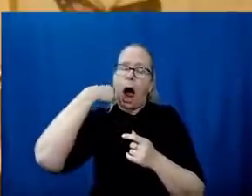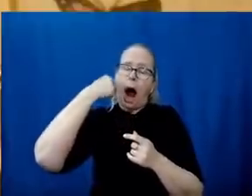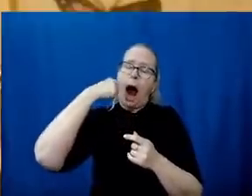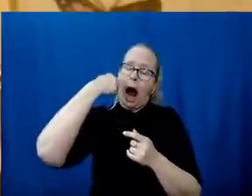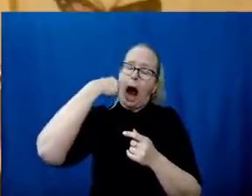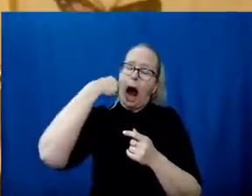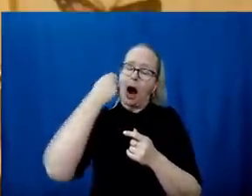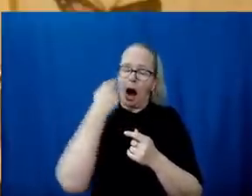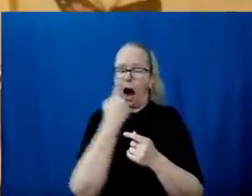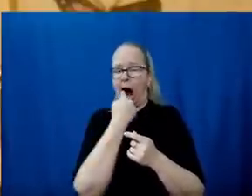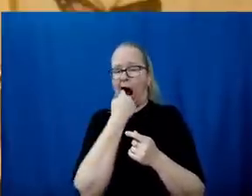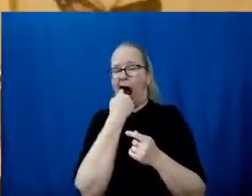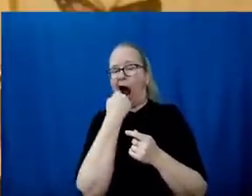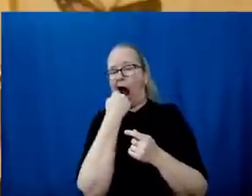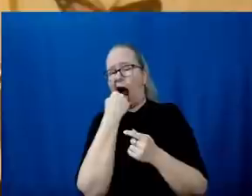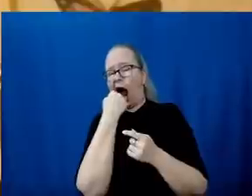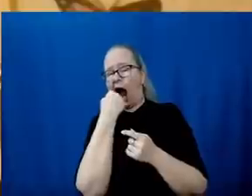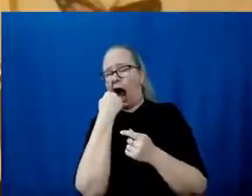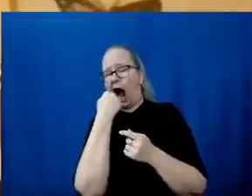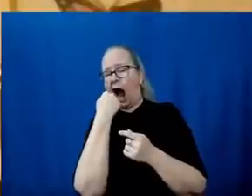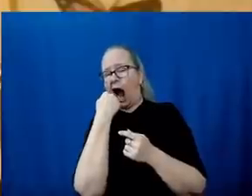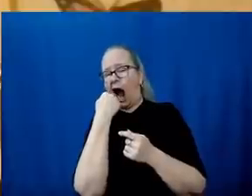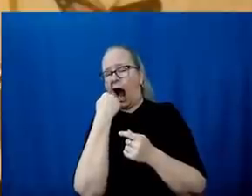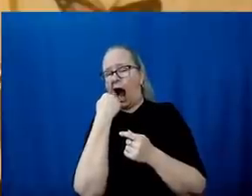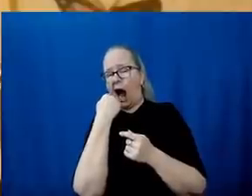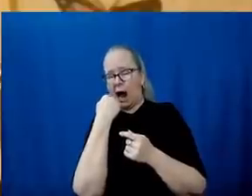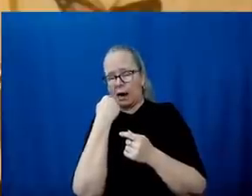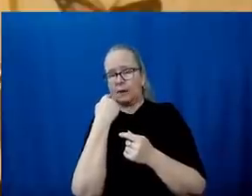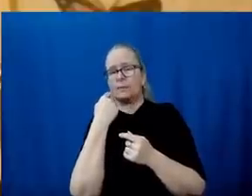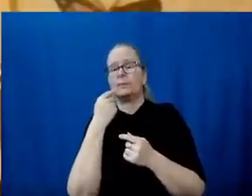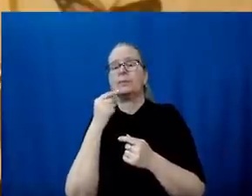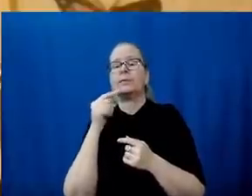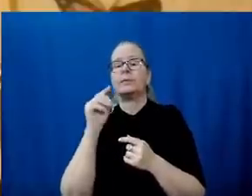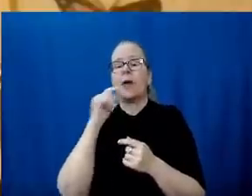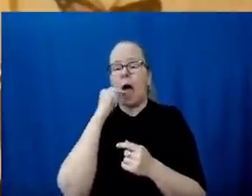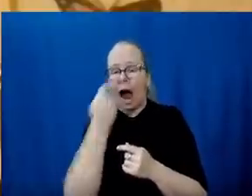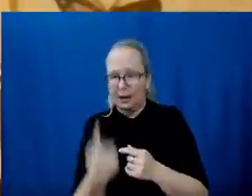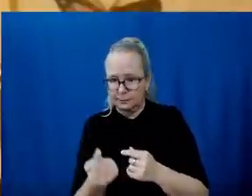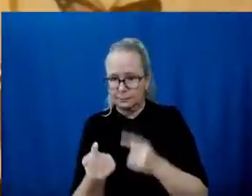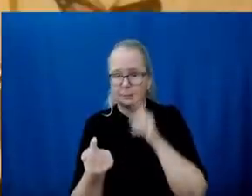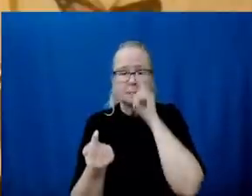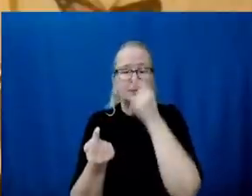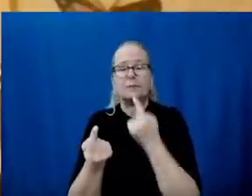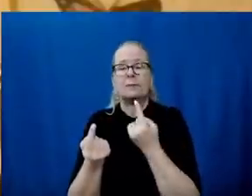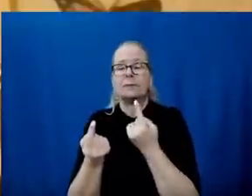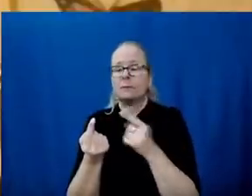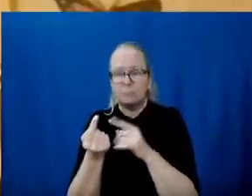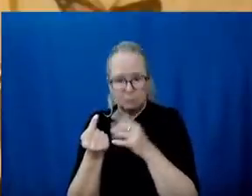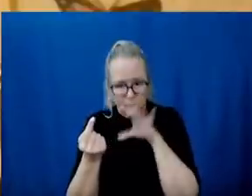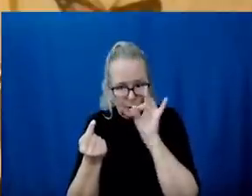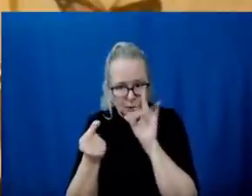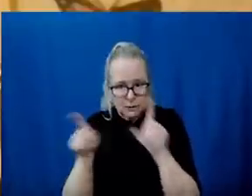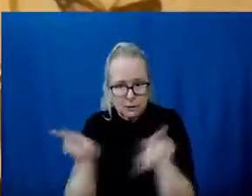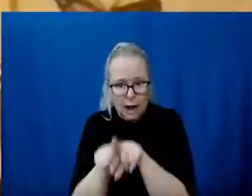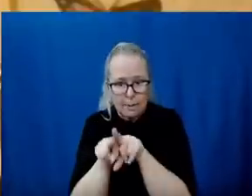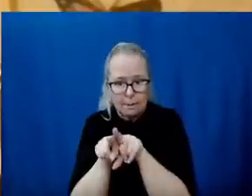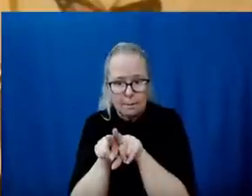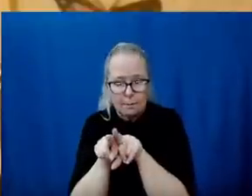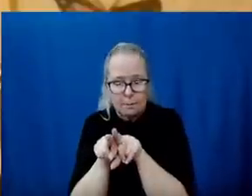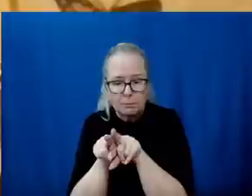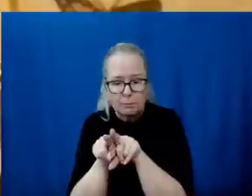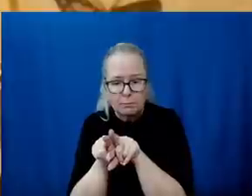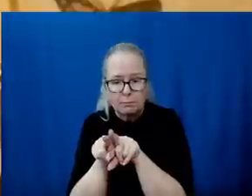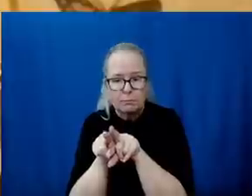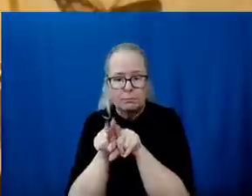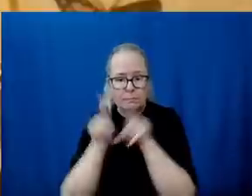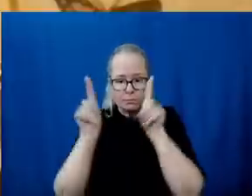throat, you can rub it on the tongue and the side of the cheek along your teeth, between your gums and the cheek, and then take that same swab and do